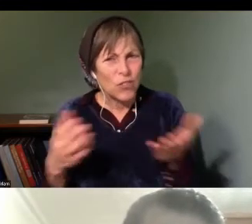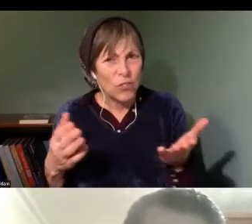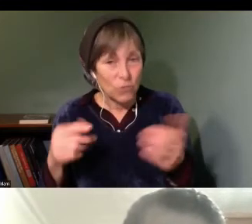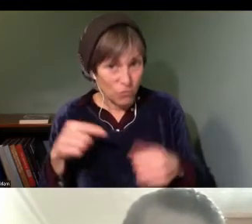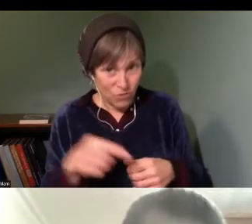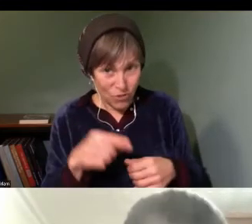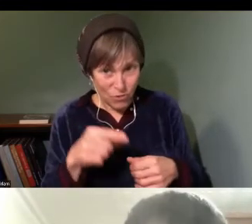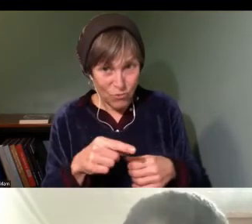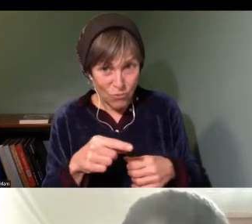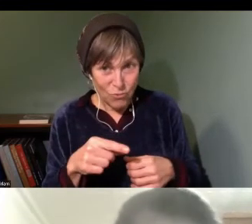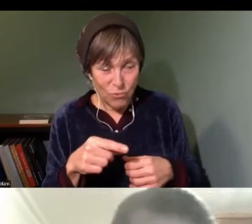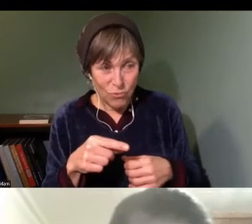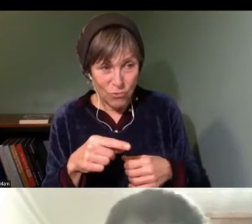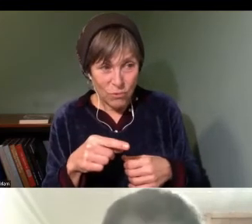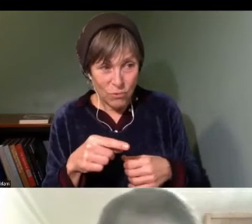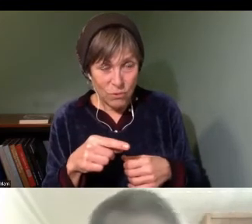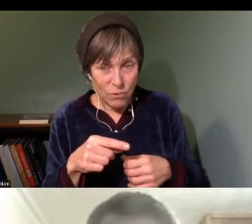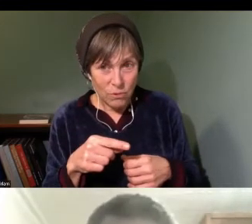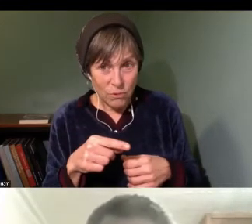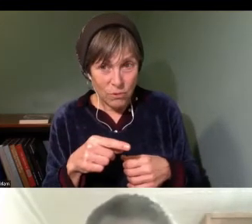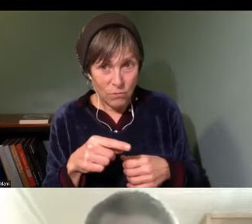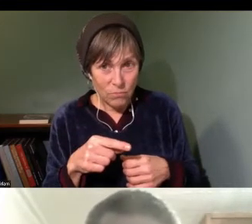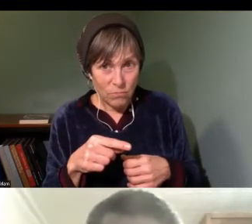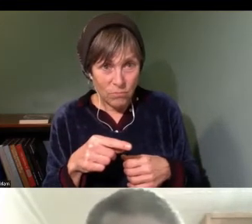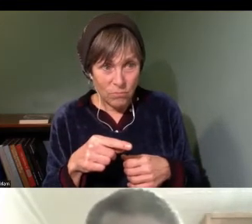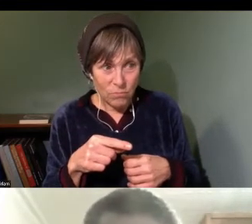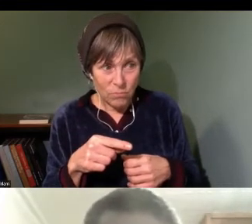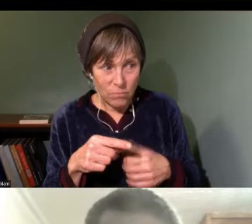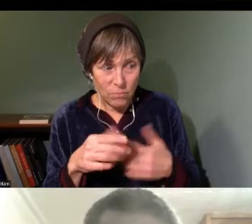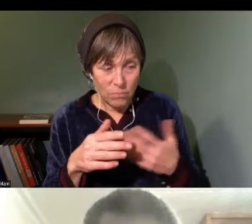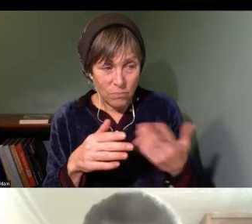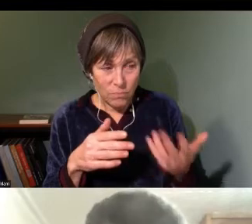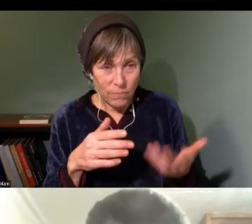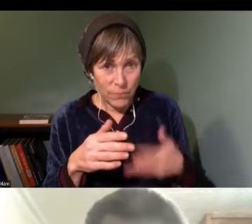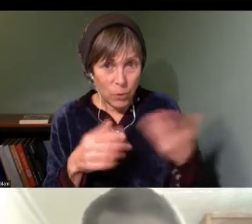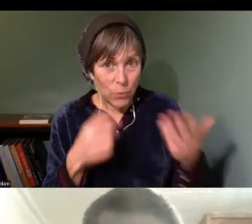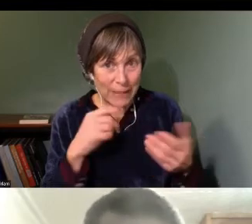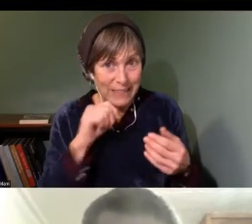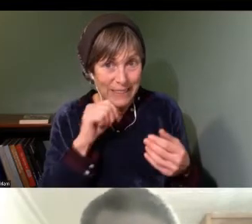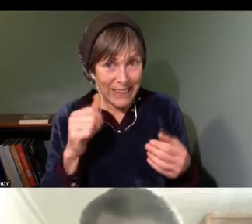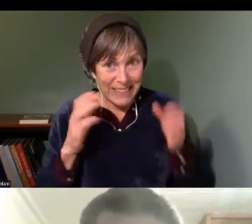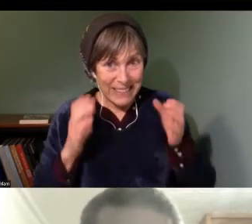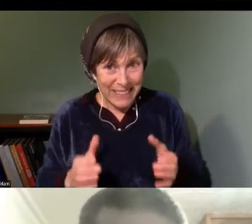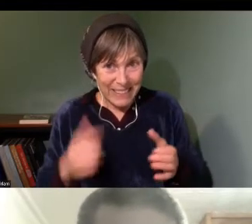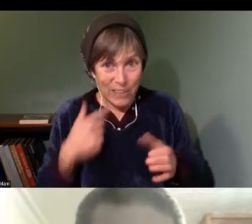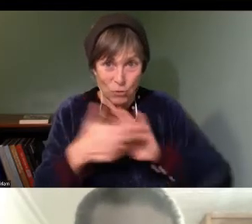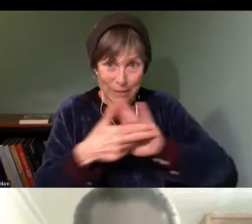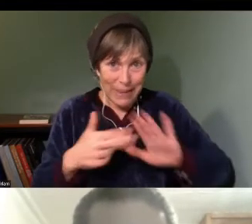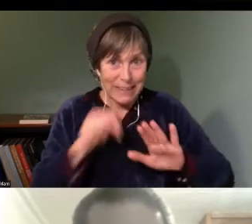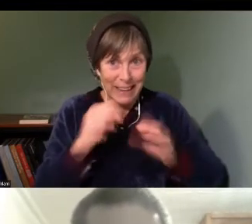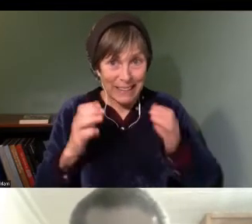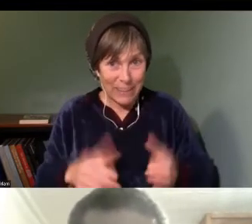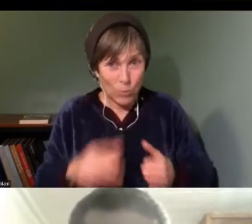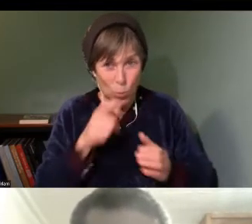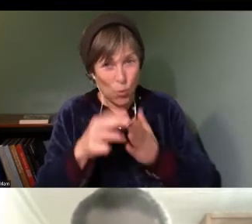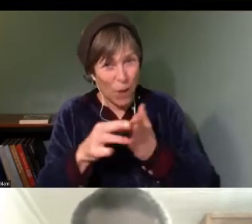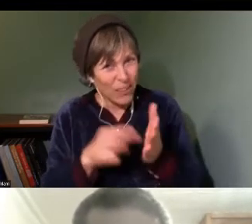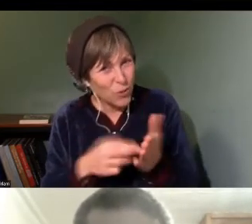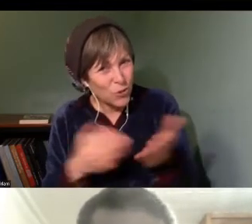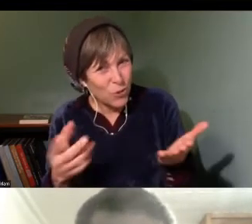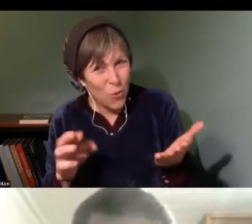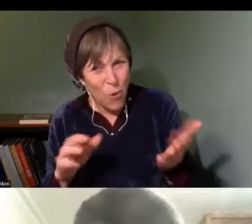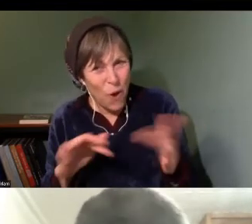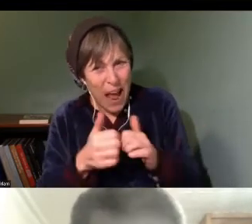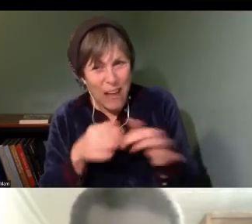um you know describe the non-citizen as a non-citizens registry or do you